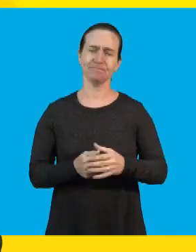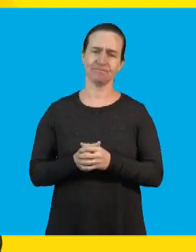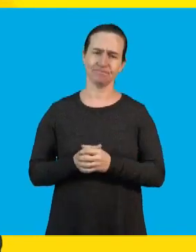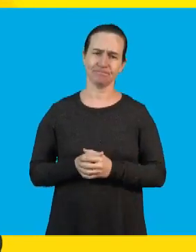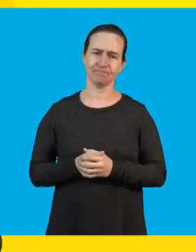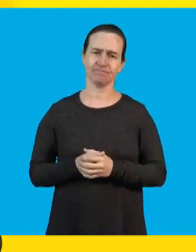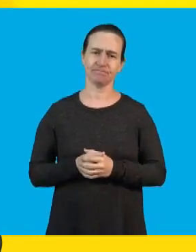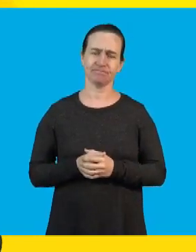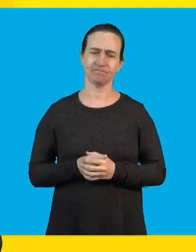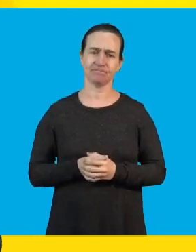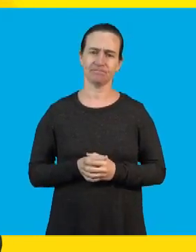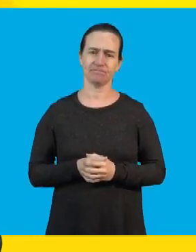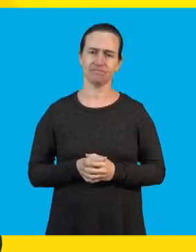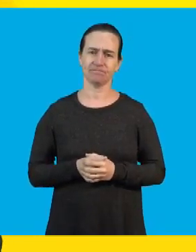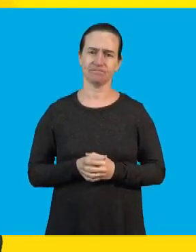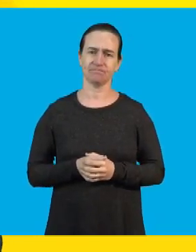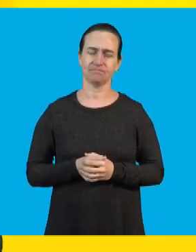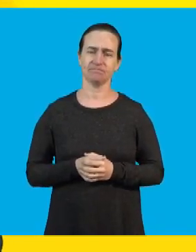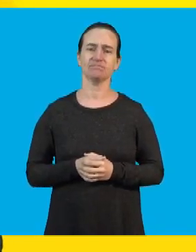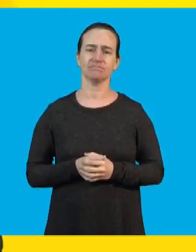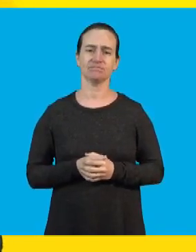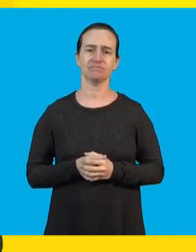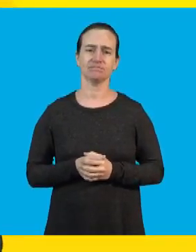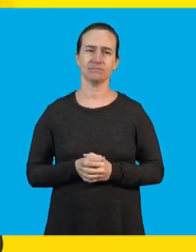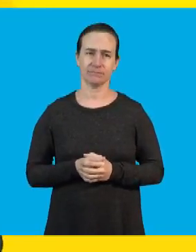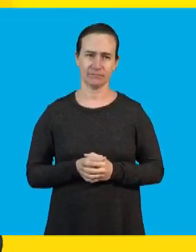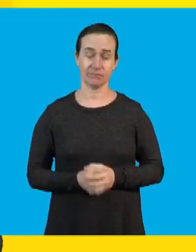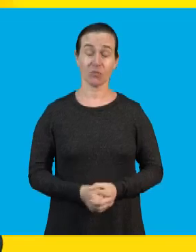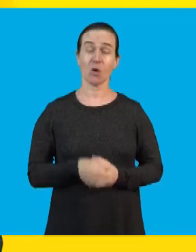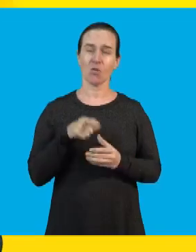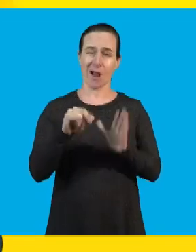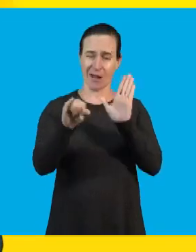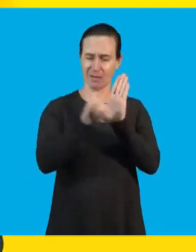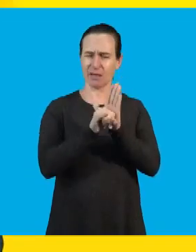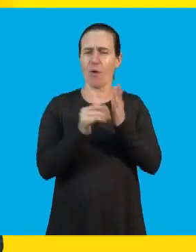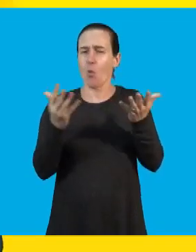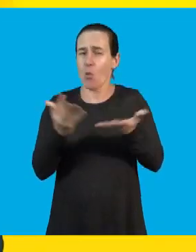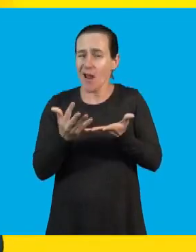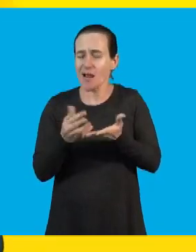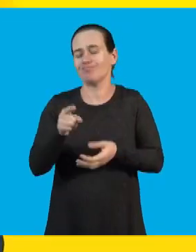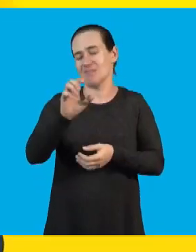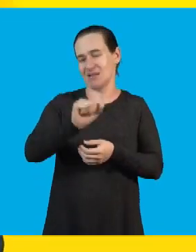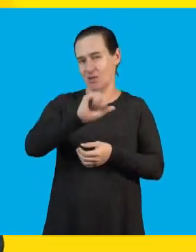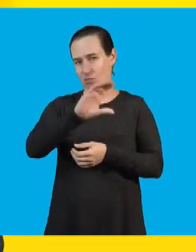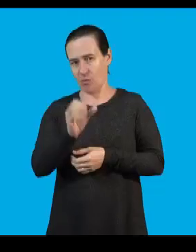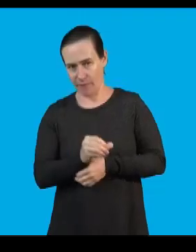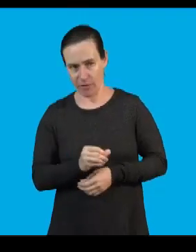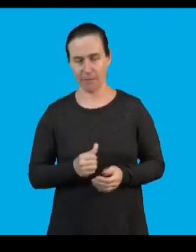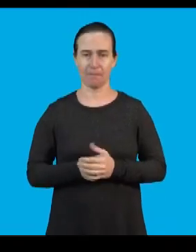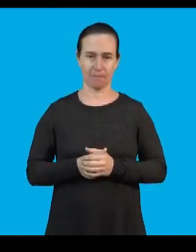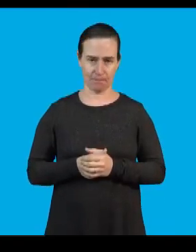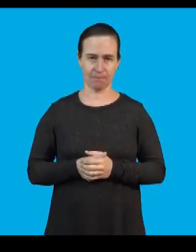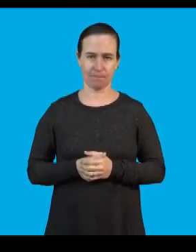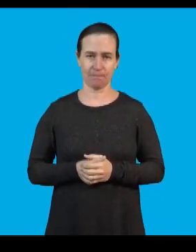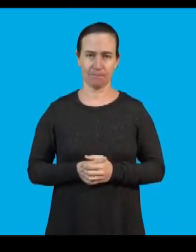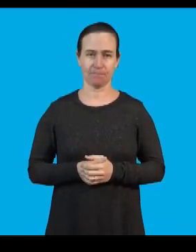questions based on a comprehension text. So let's see carefully what we're looking at. So we've identified in